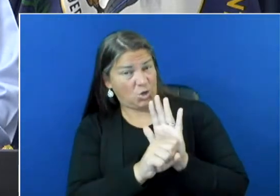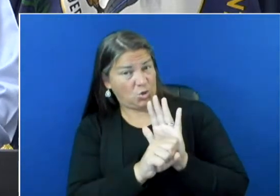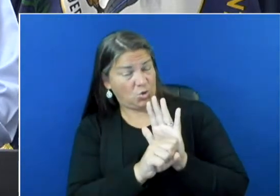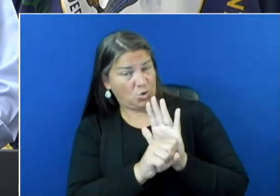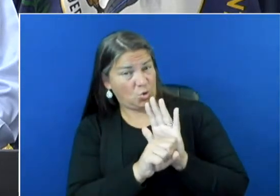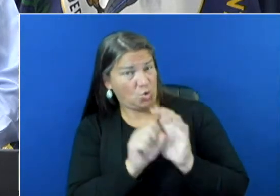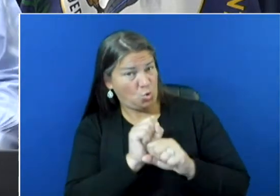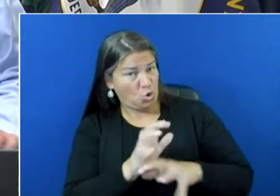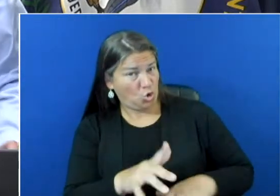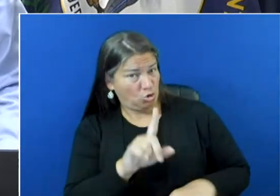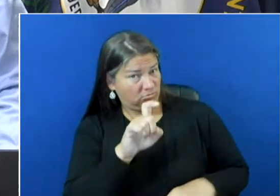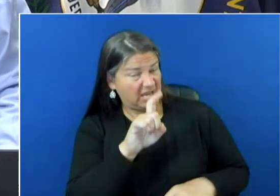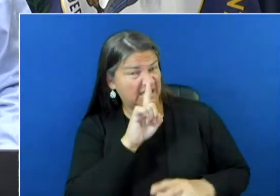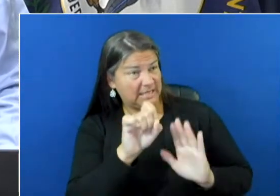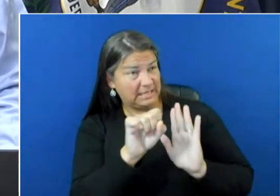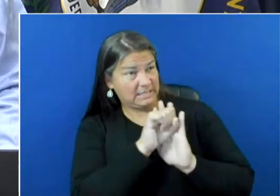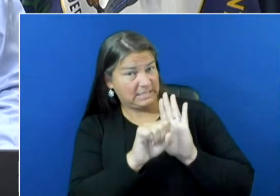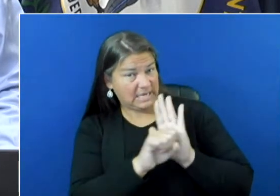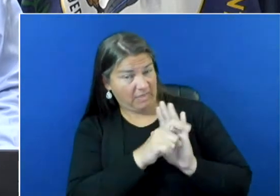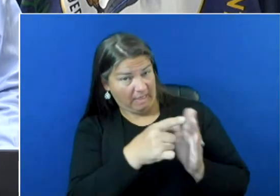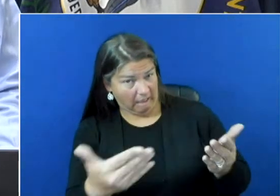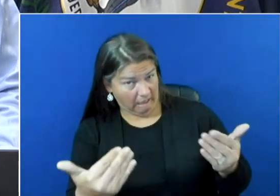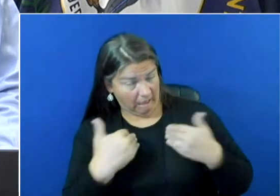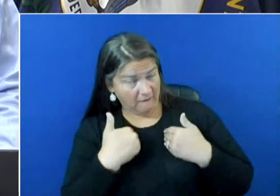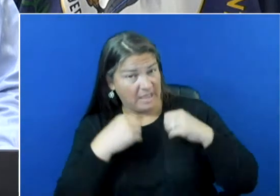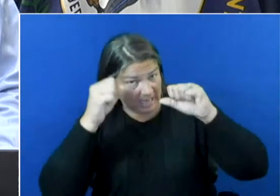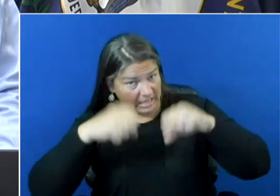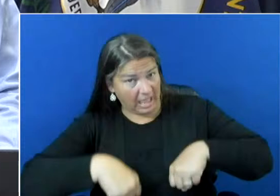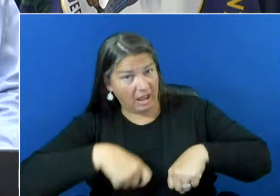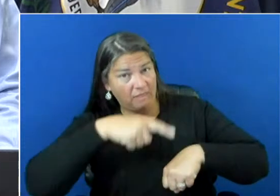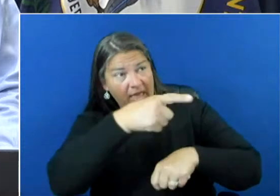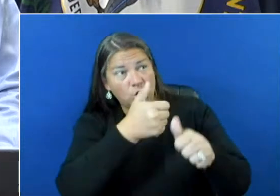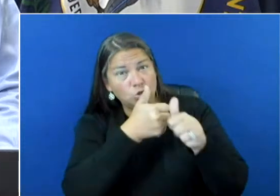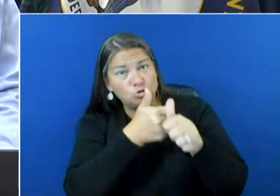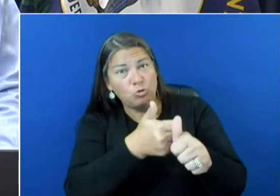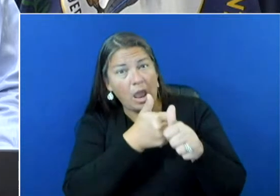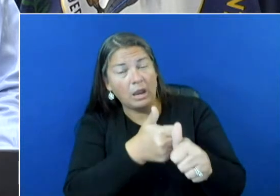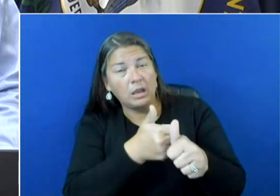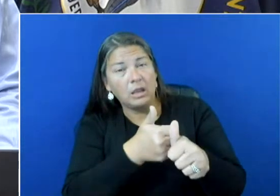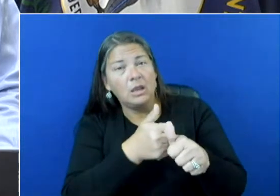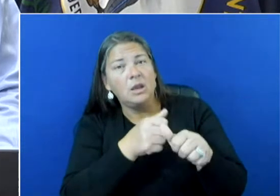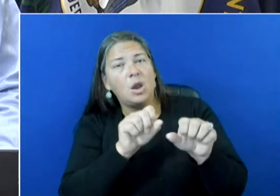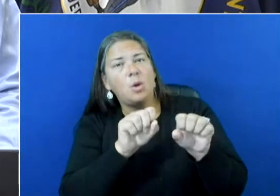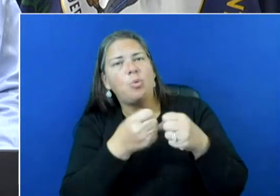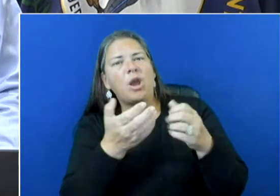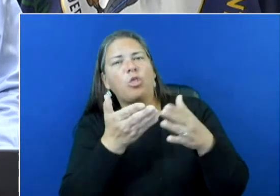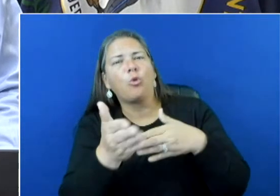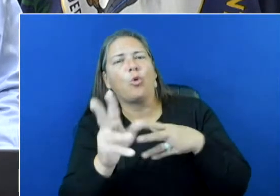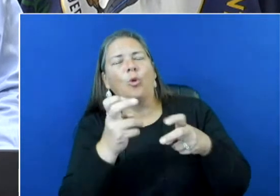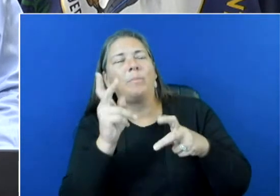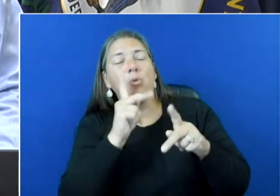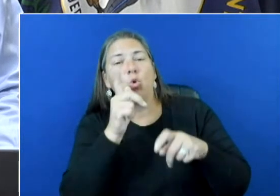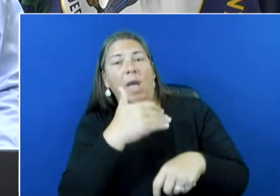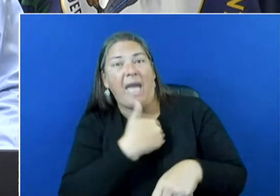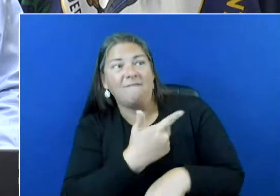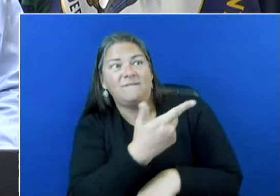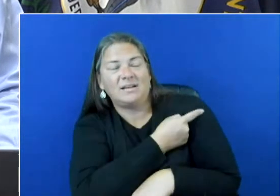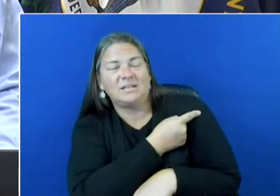state, or does the state have the capacity to track breakthrough cases among vaccinated people?